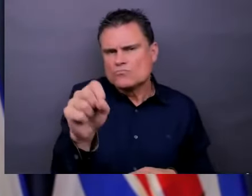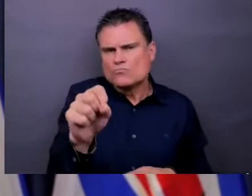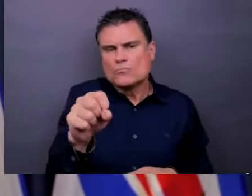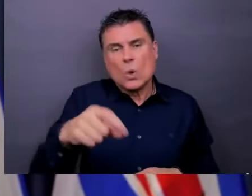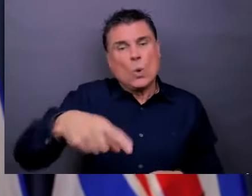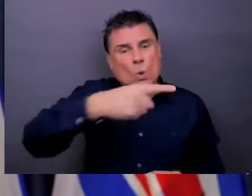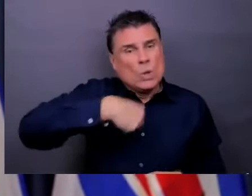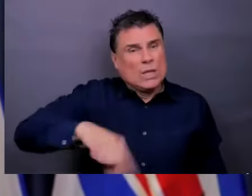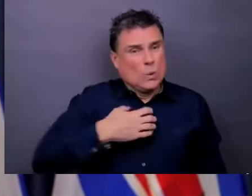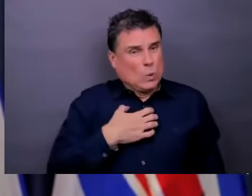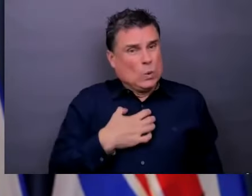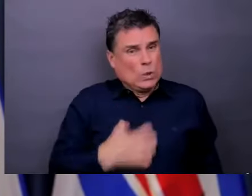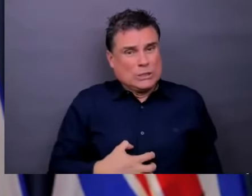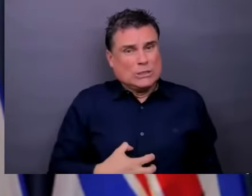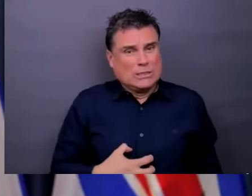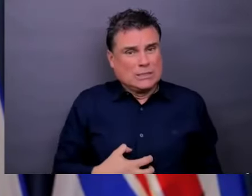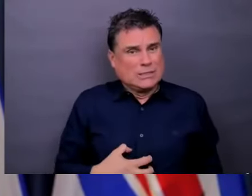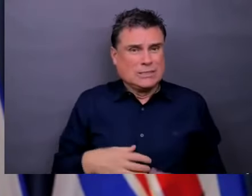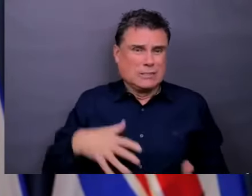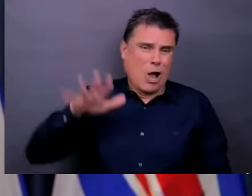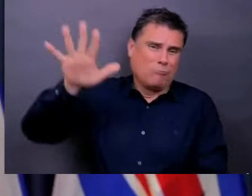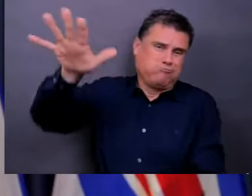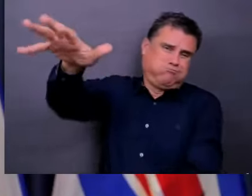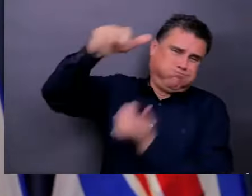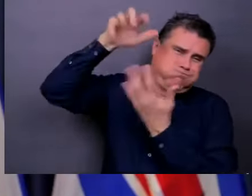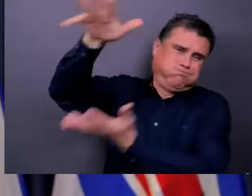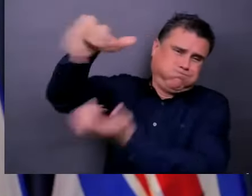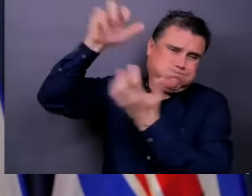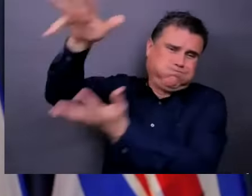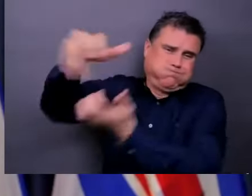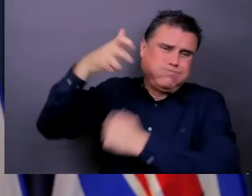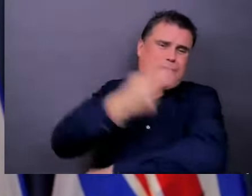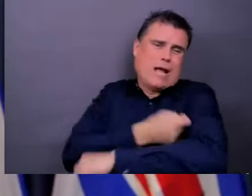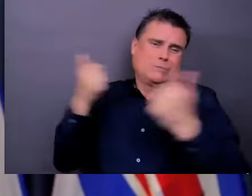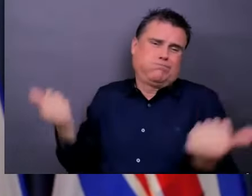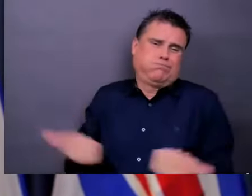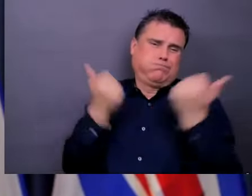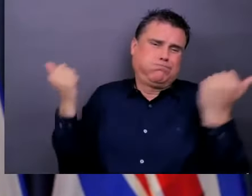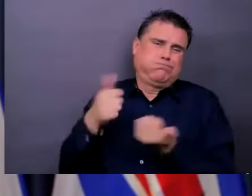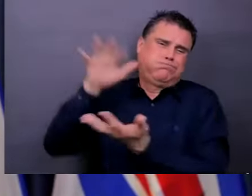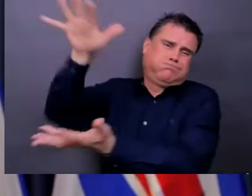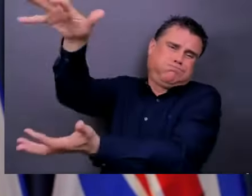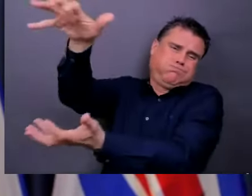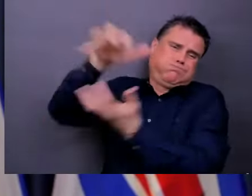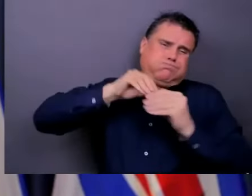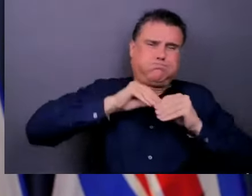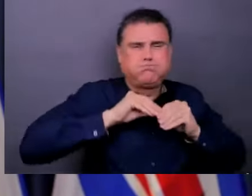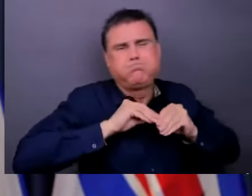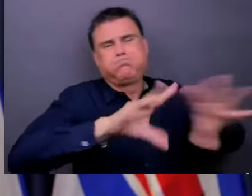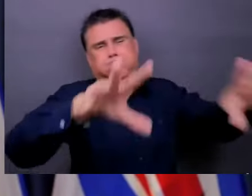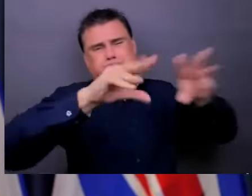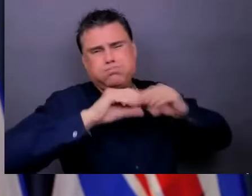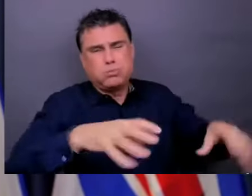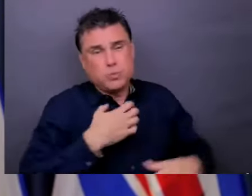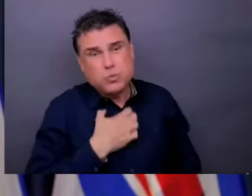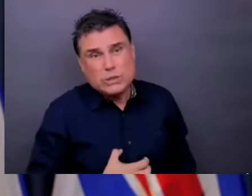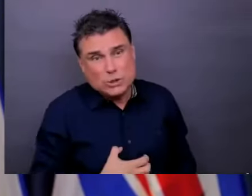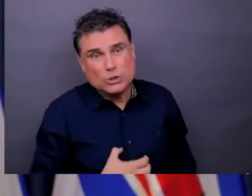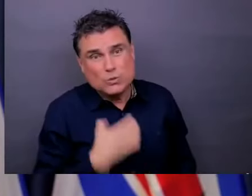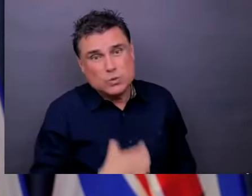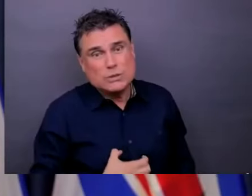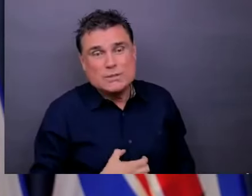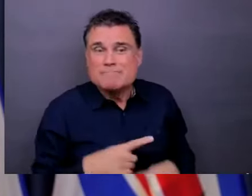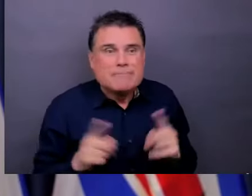have received, we've delivered into people's arms. And the results in long-term care have meant that since January 15th, we've gone